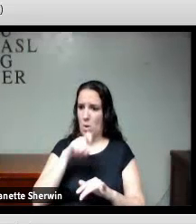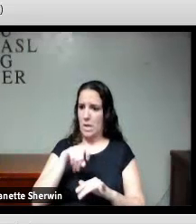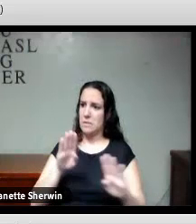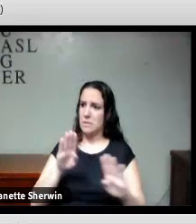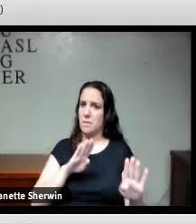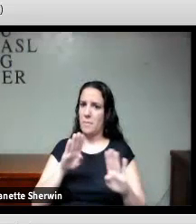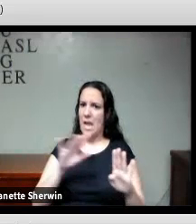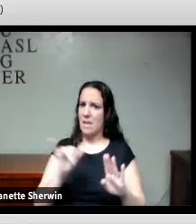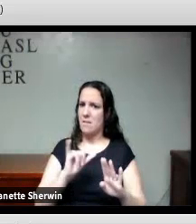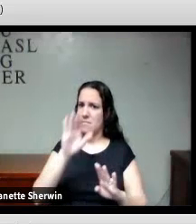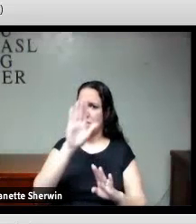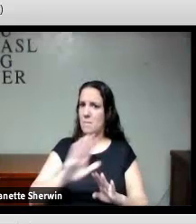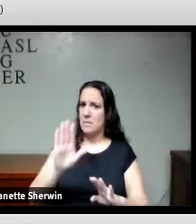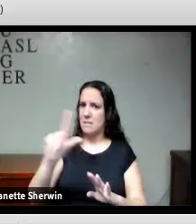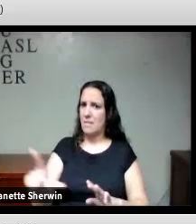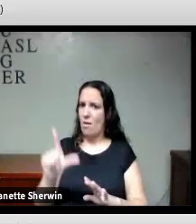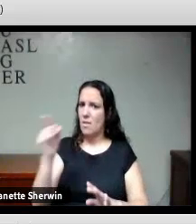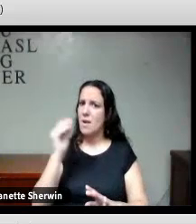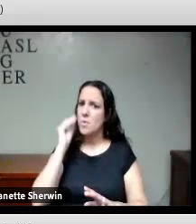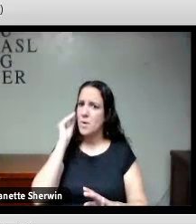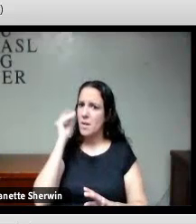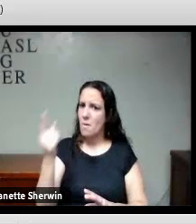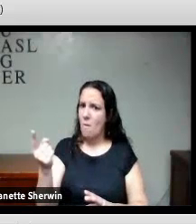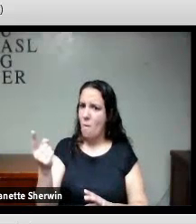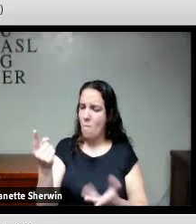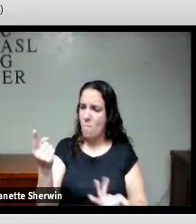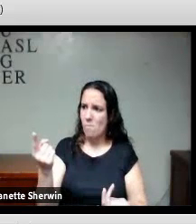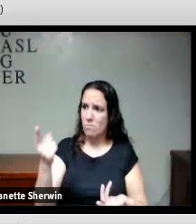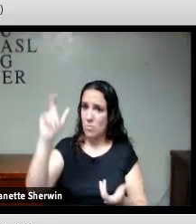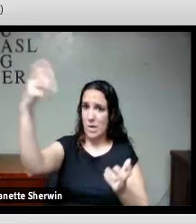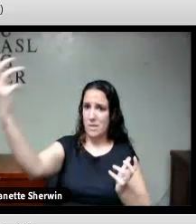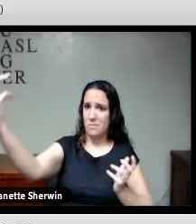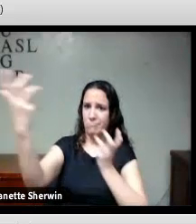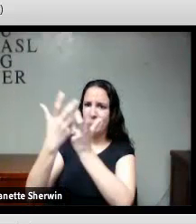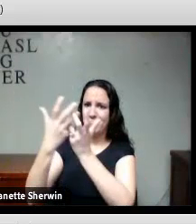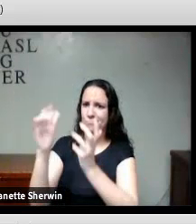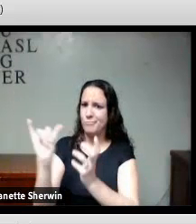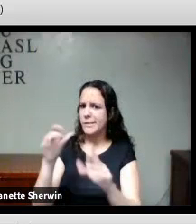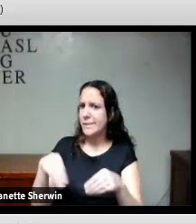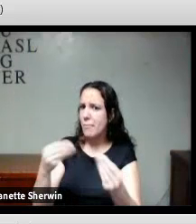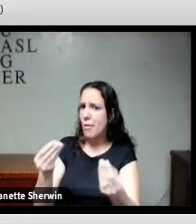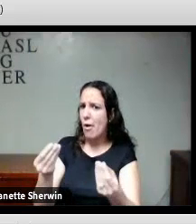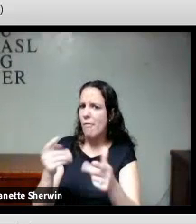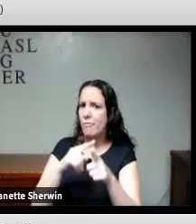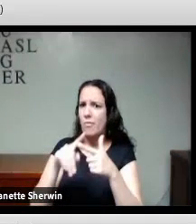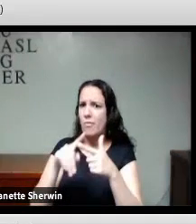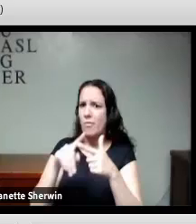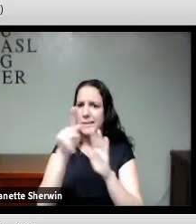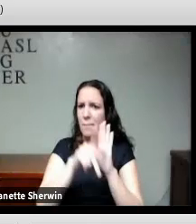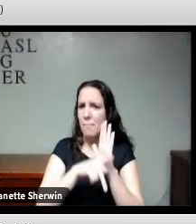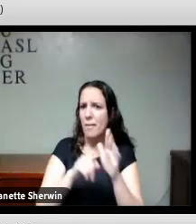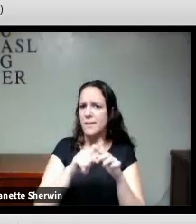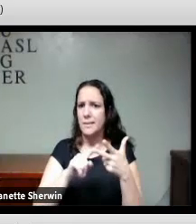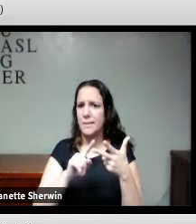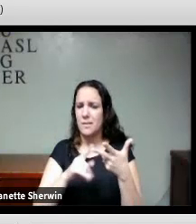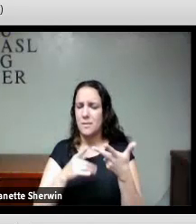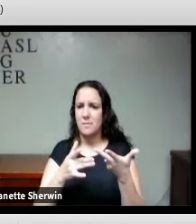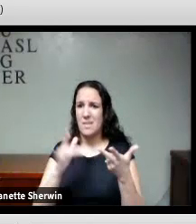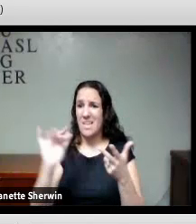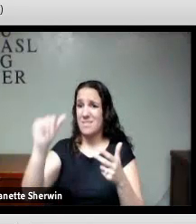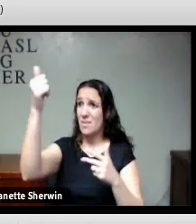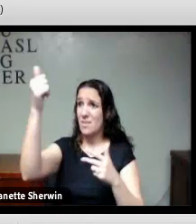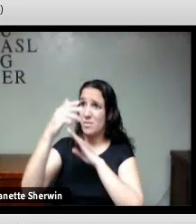back home does. And not behave, but we should have the same offerings, we should have the same rules and policies and so forth. So when